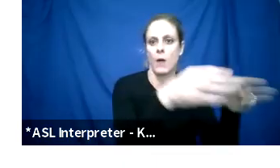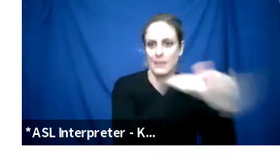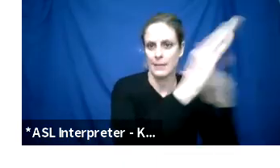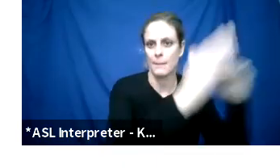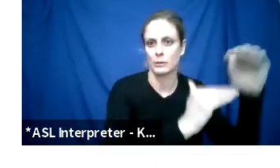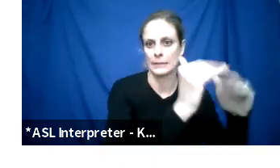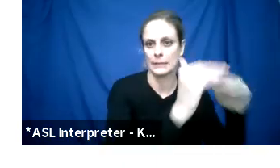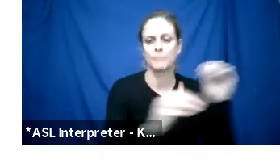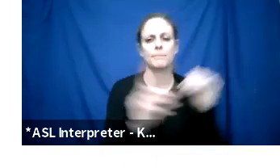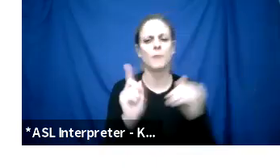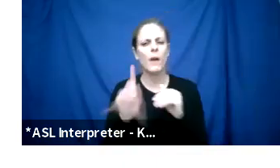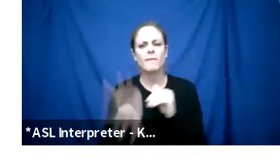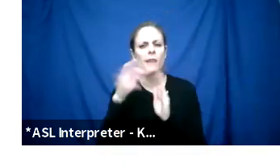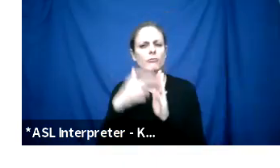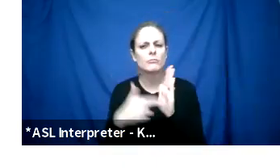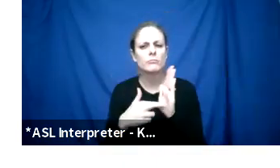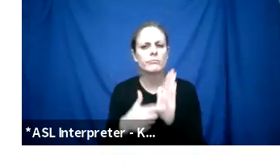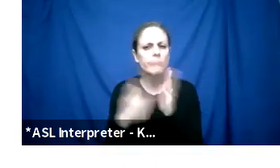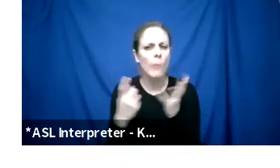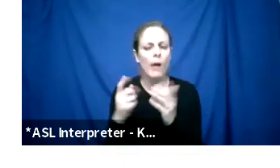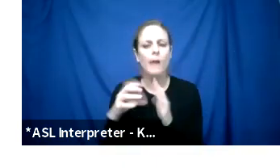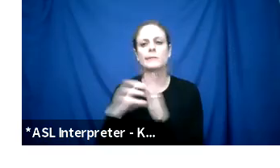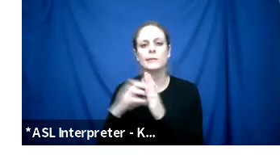in section 206, as we stay here on the slide.